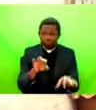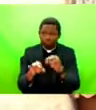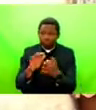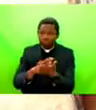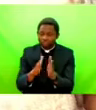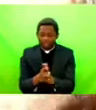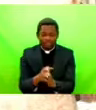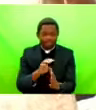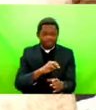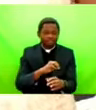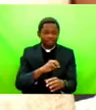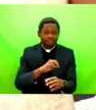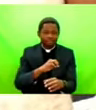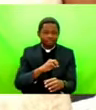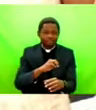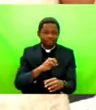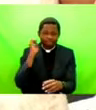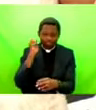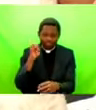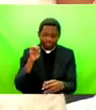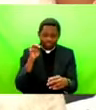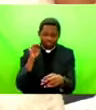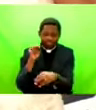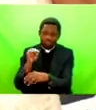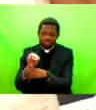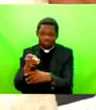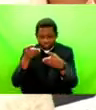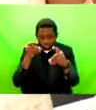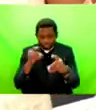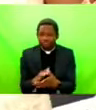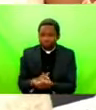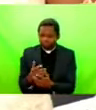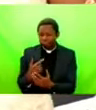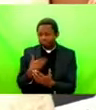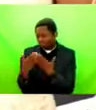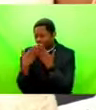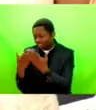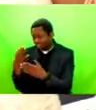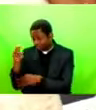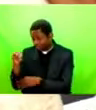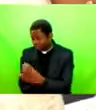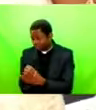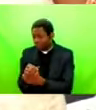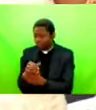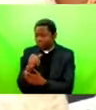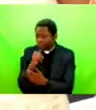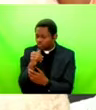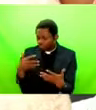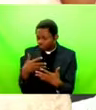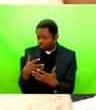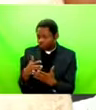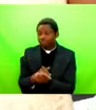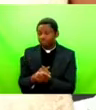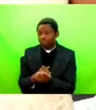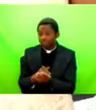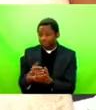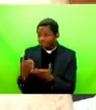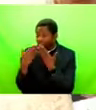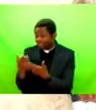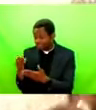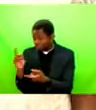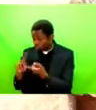ministry director. And I am very grateful to him and have not forgotten his help. Thanks to his wife,